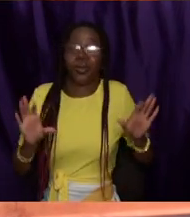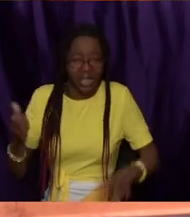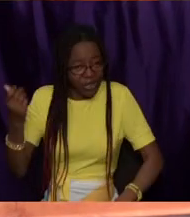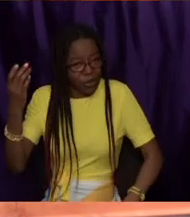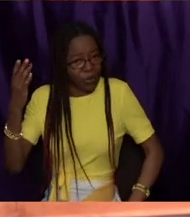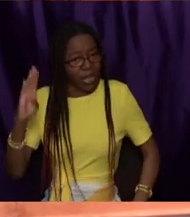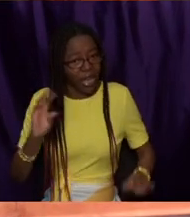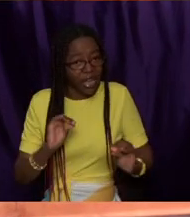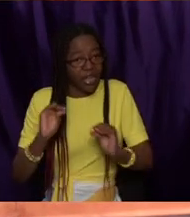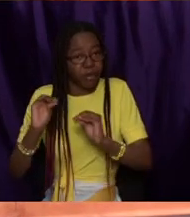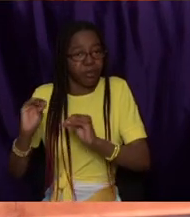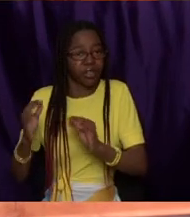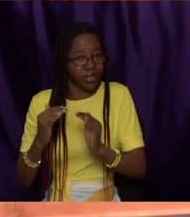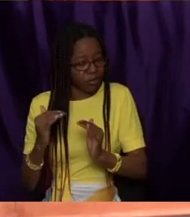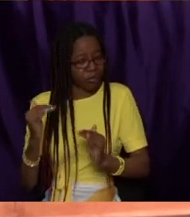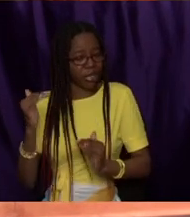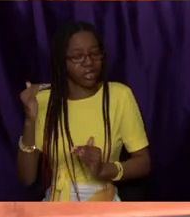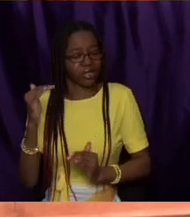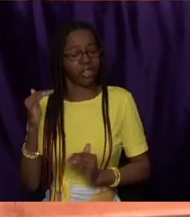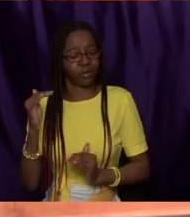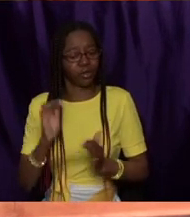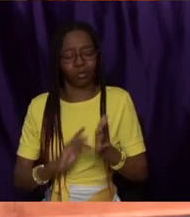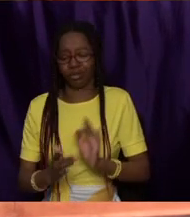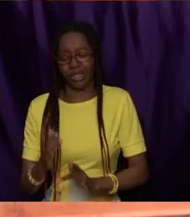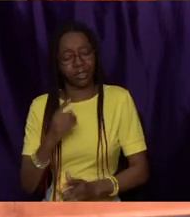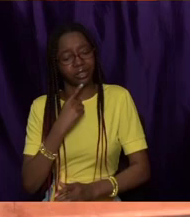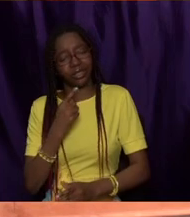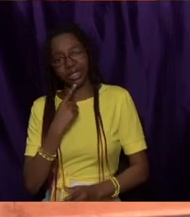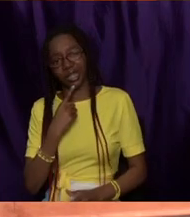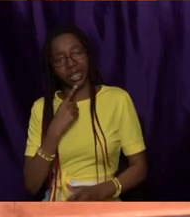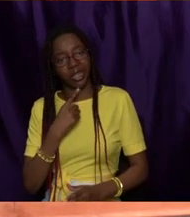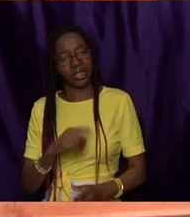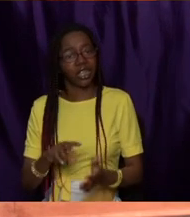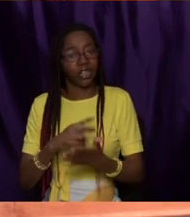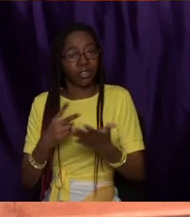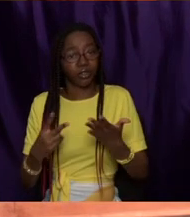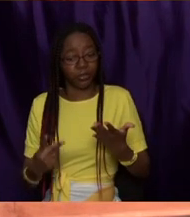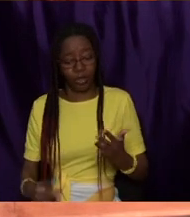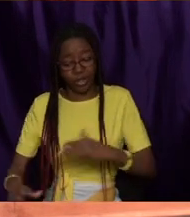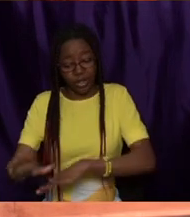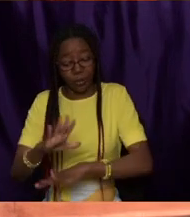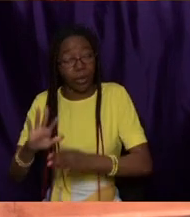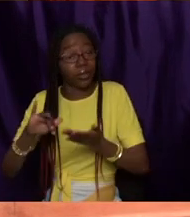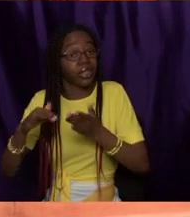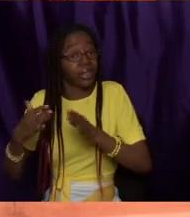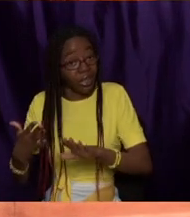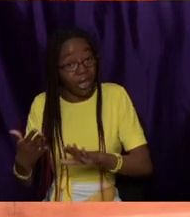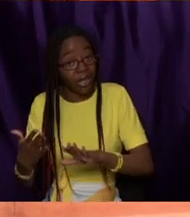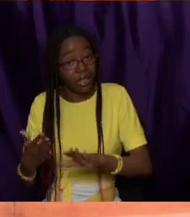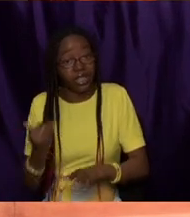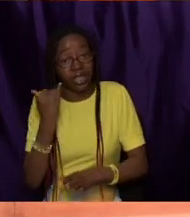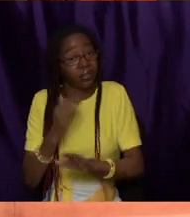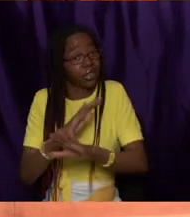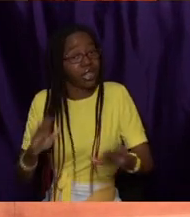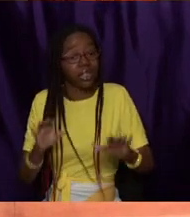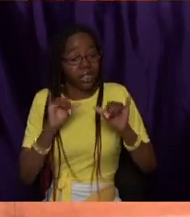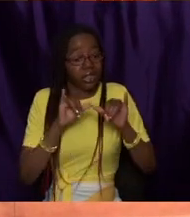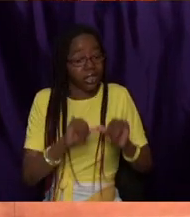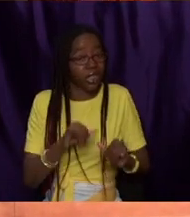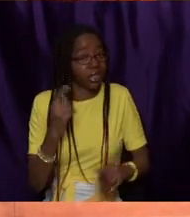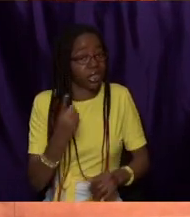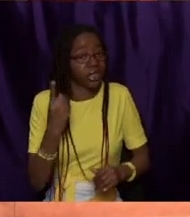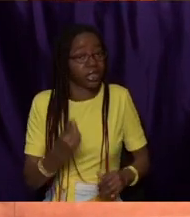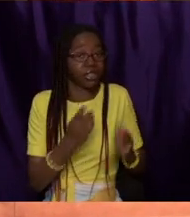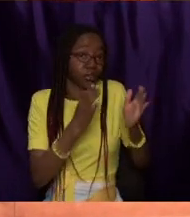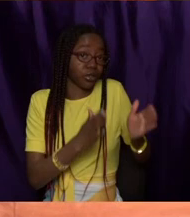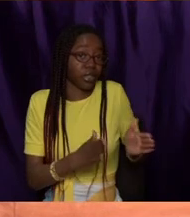God can move you to the next place? Jesus says a kernel of wheat falls to the ground and it dies. If it doesn't, it remains a single seed.